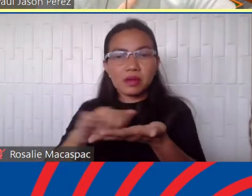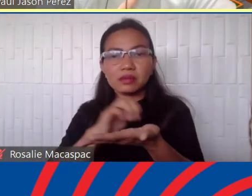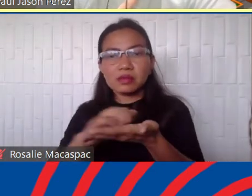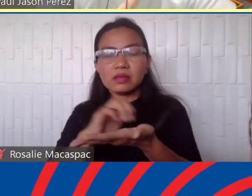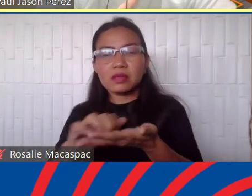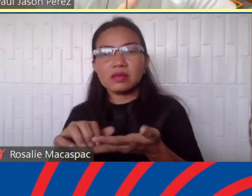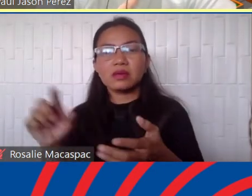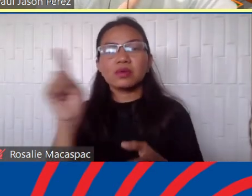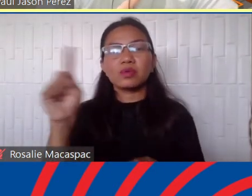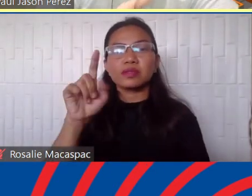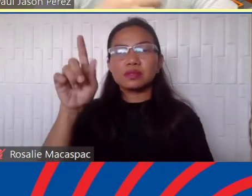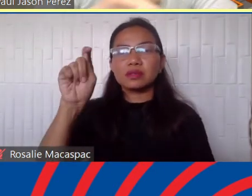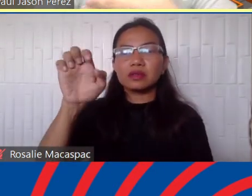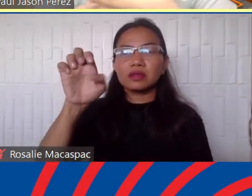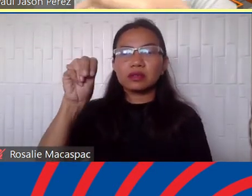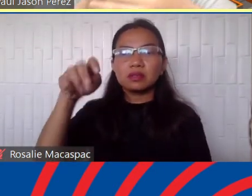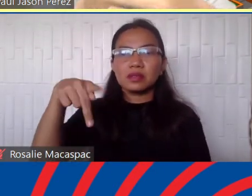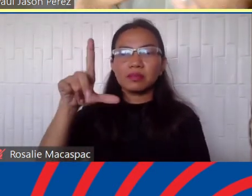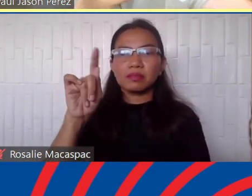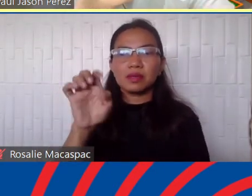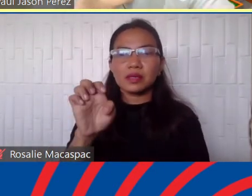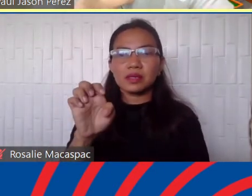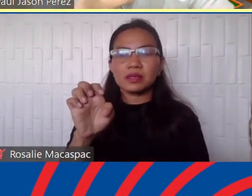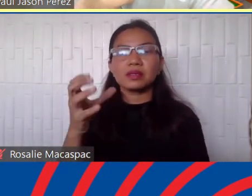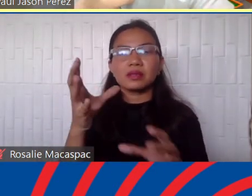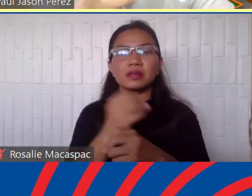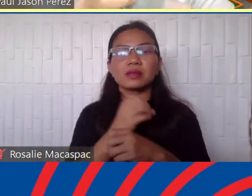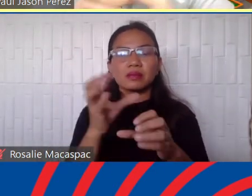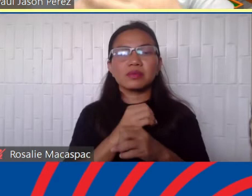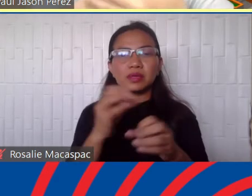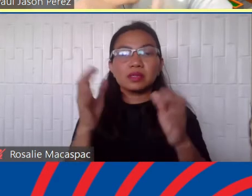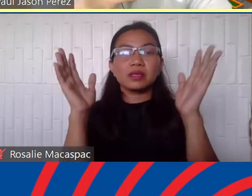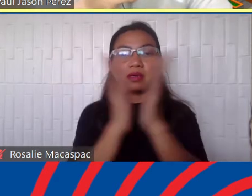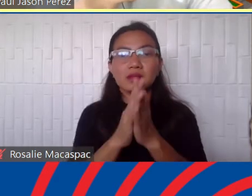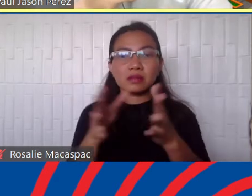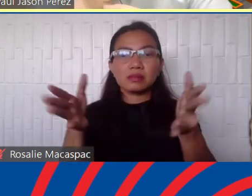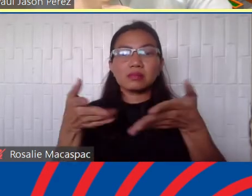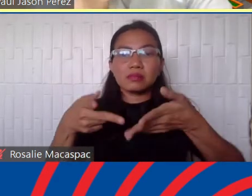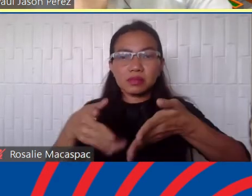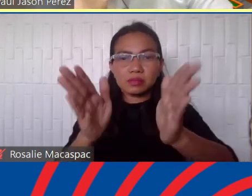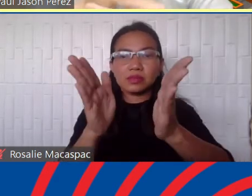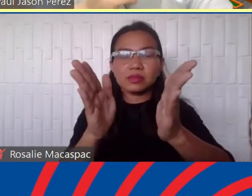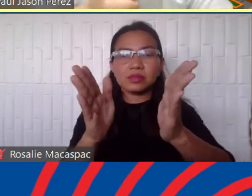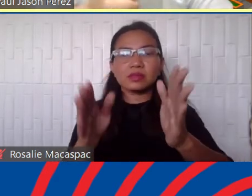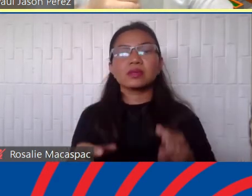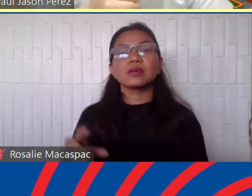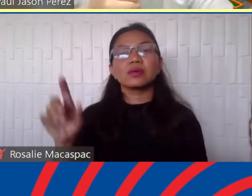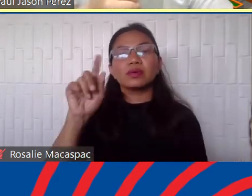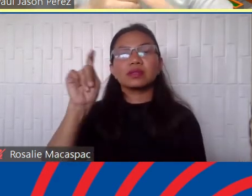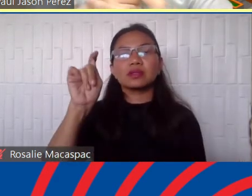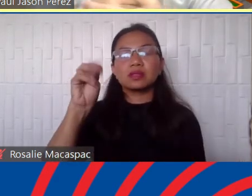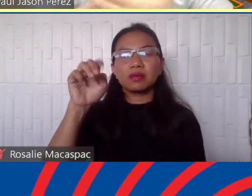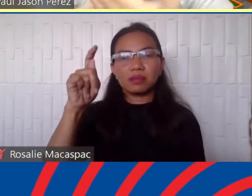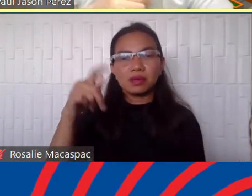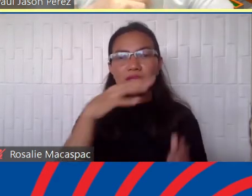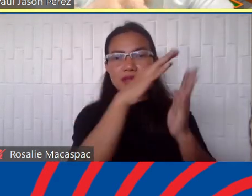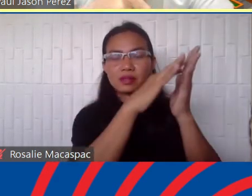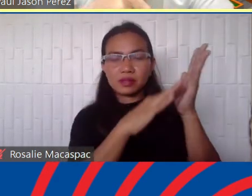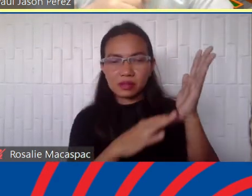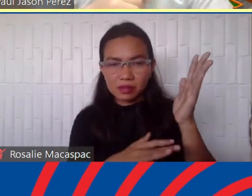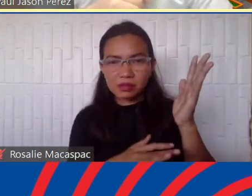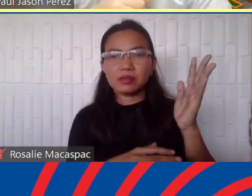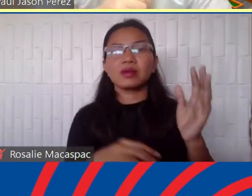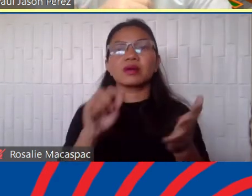template for getting consent? No, what's the template for writing a README file? What's the